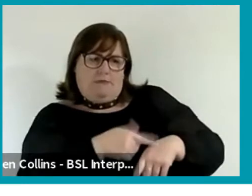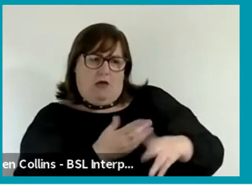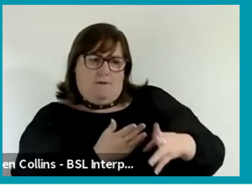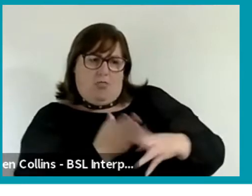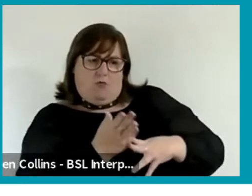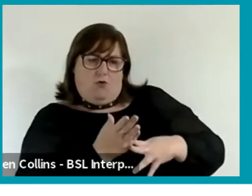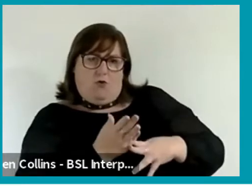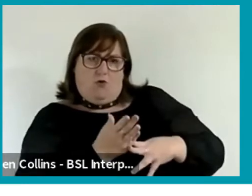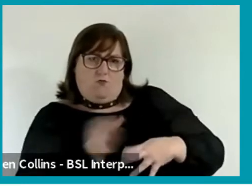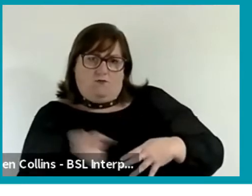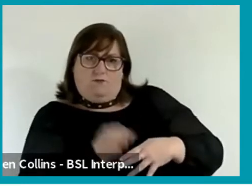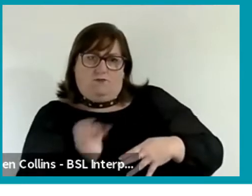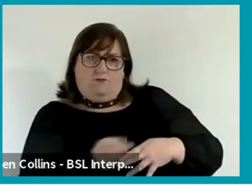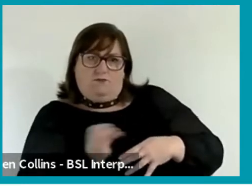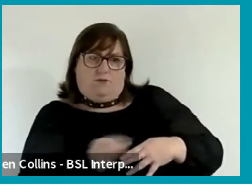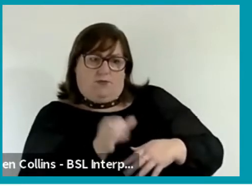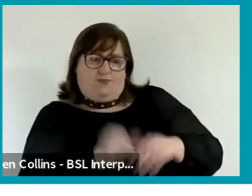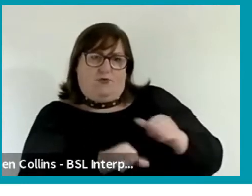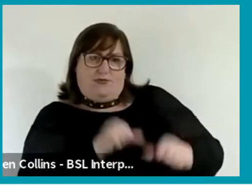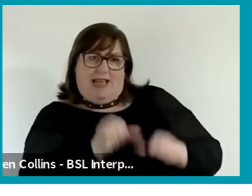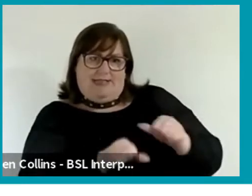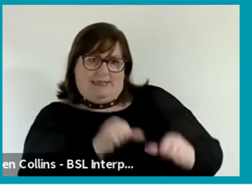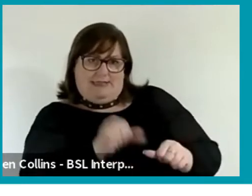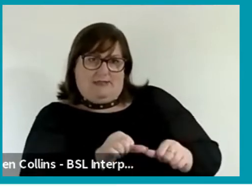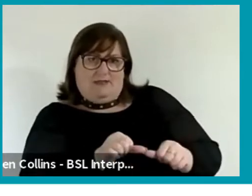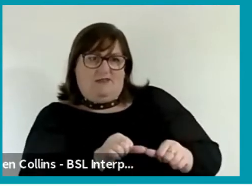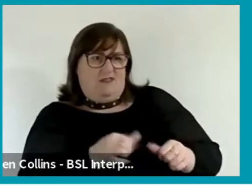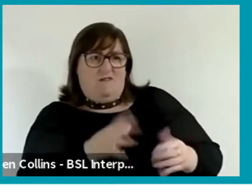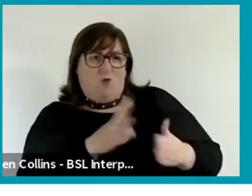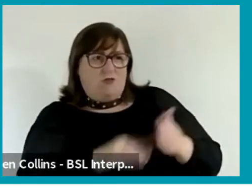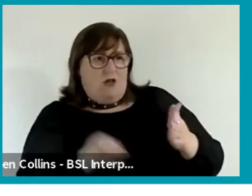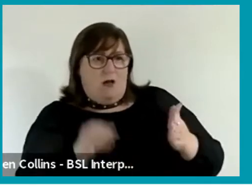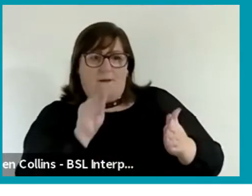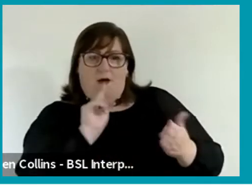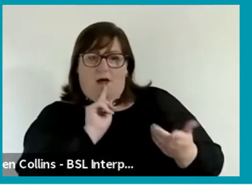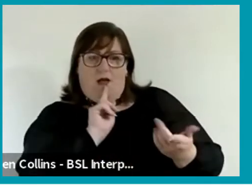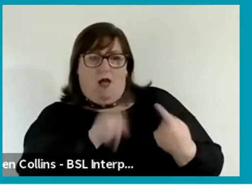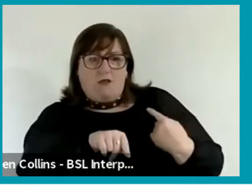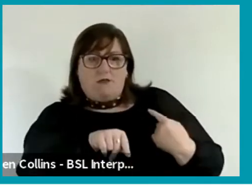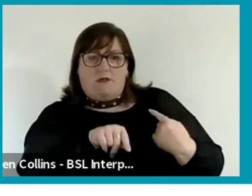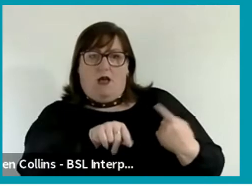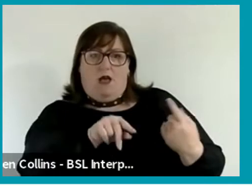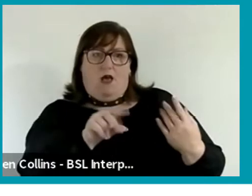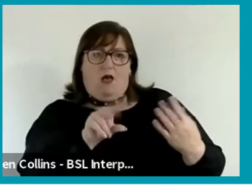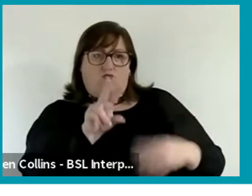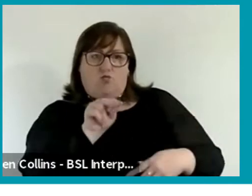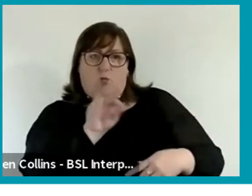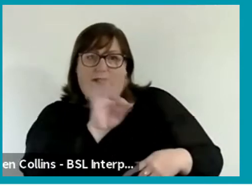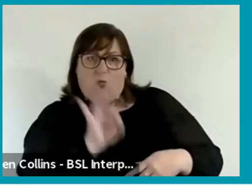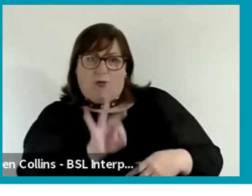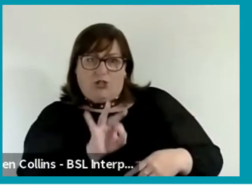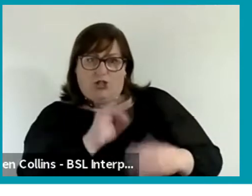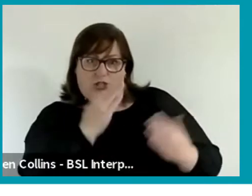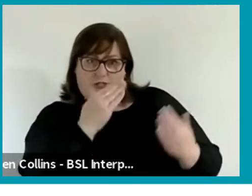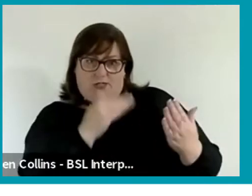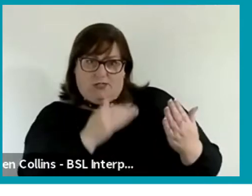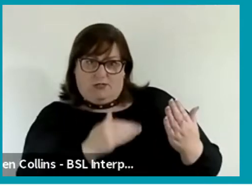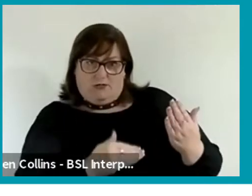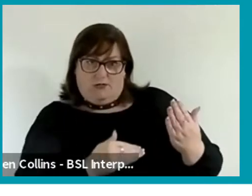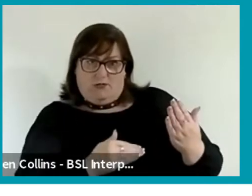process, whether it is answering those 12 questions right through to the interview itself,